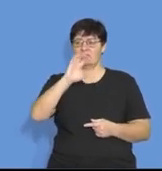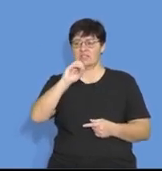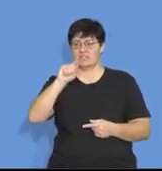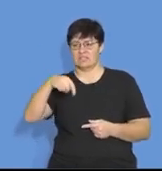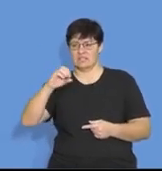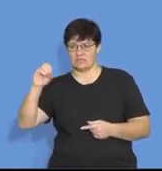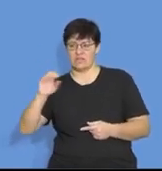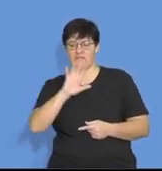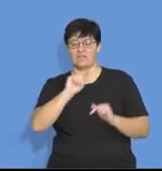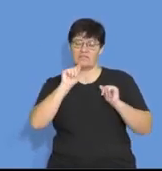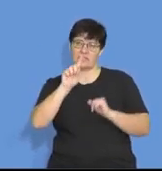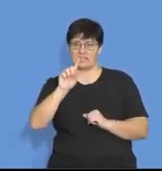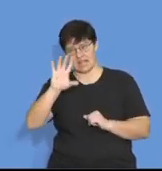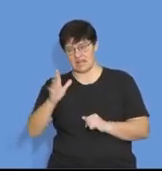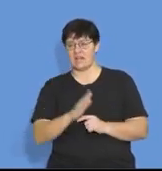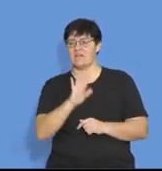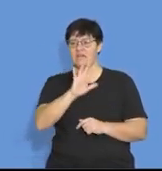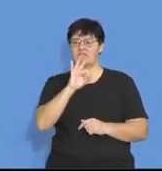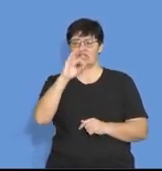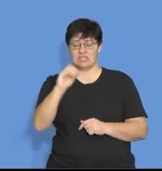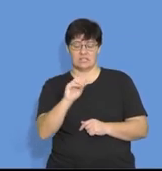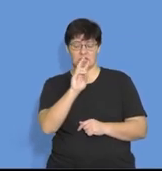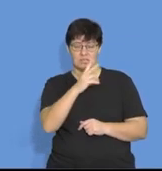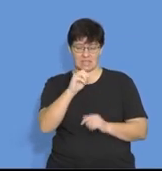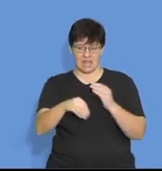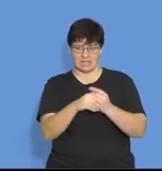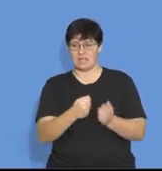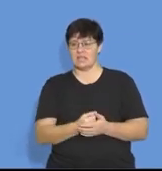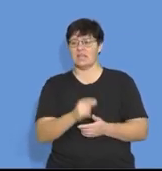20, which is 530, plus the 5, which will give me